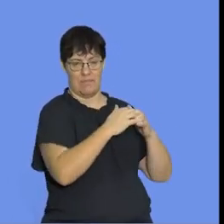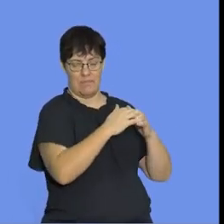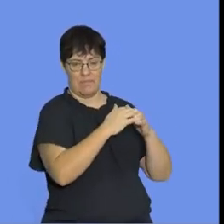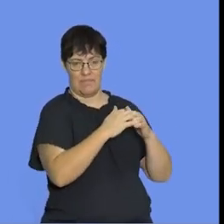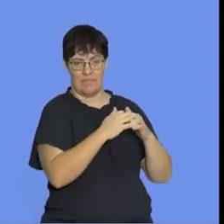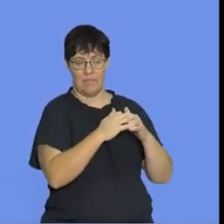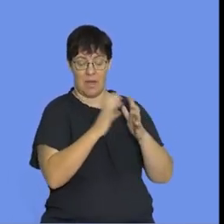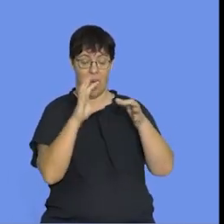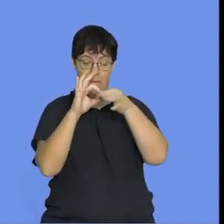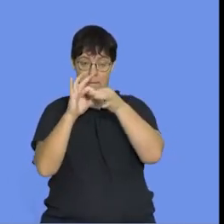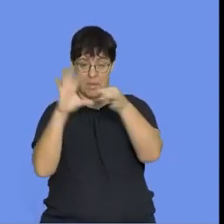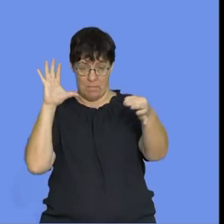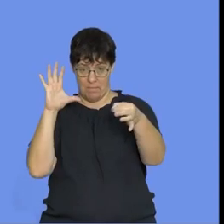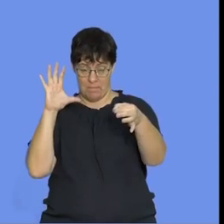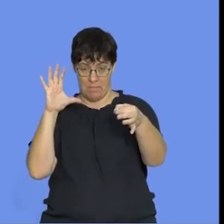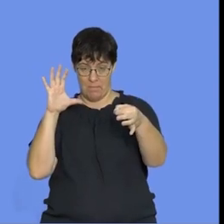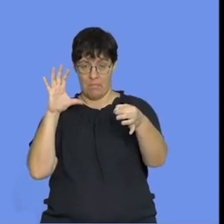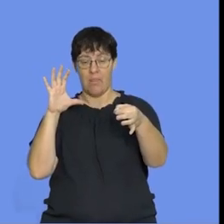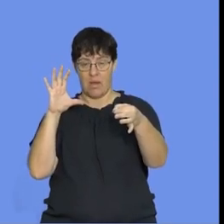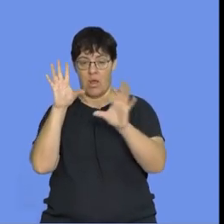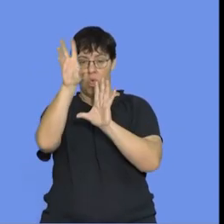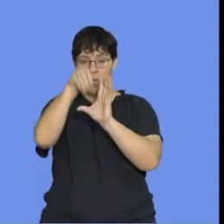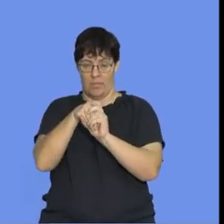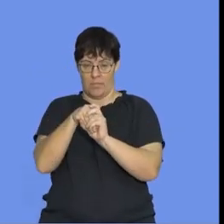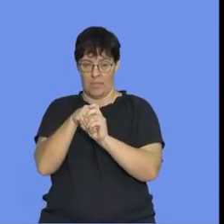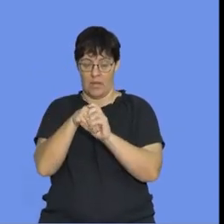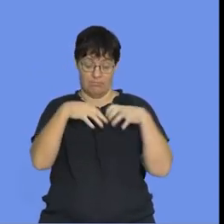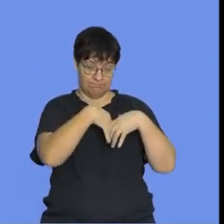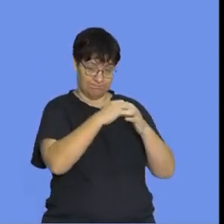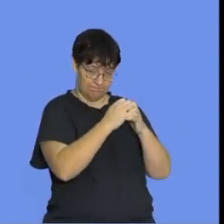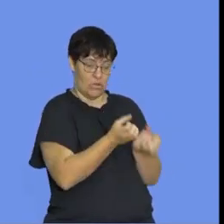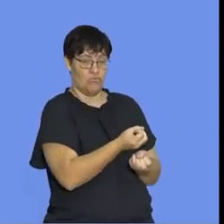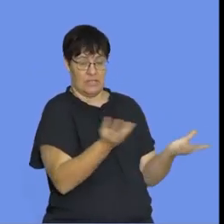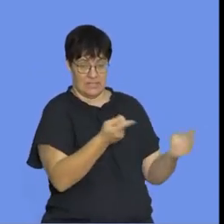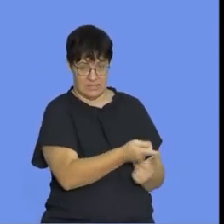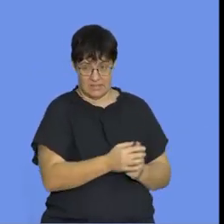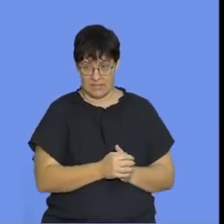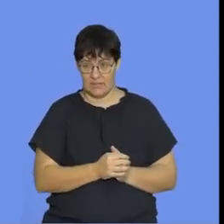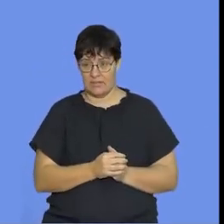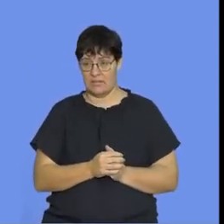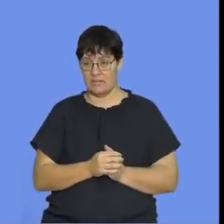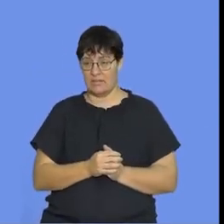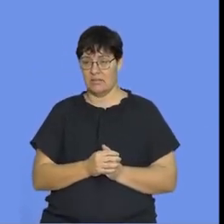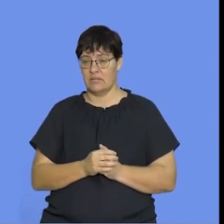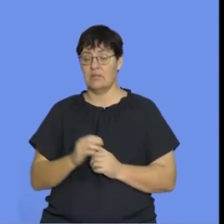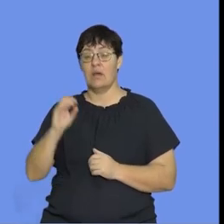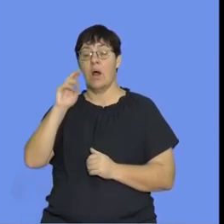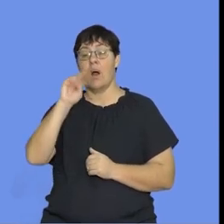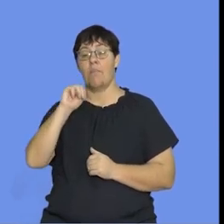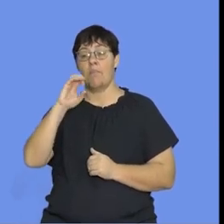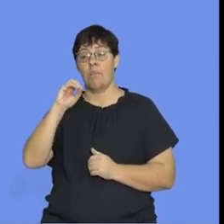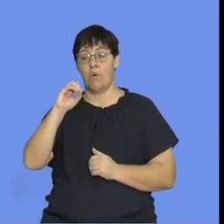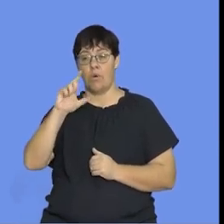broken, energy is absorbed. That's the main idea in as far as that. But the molecular size